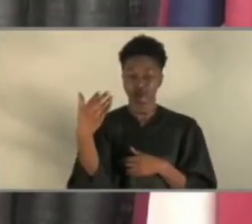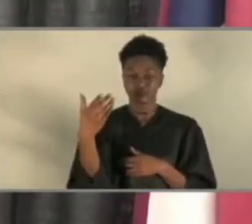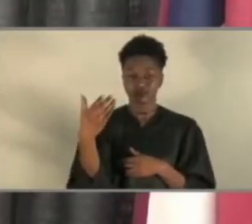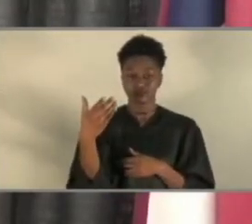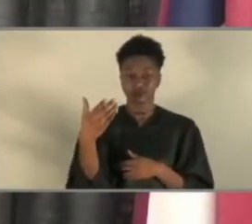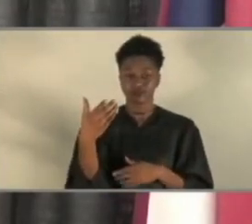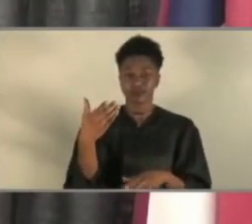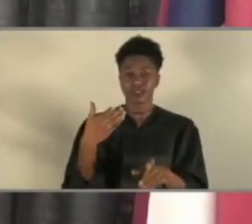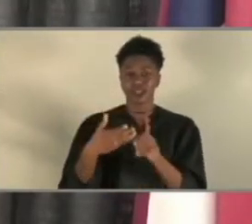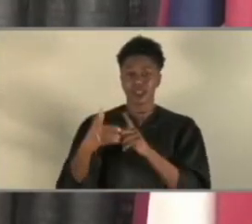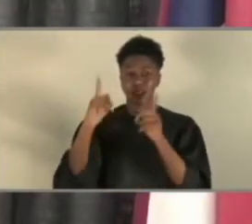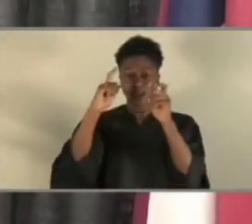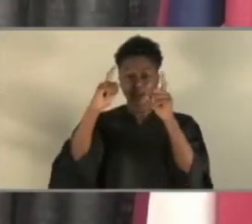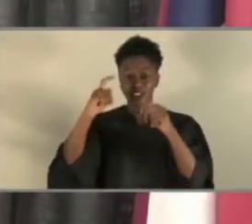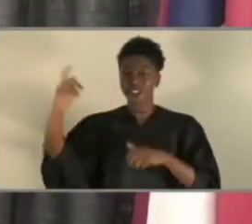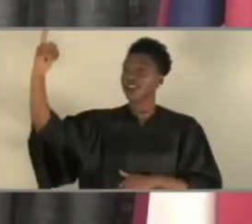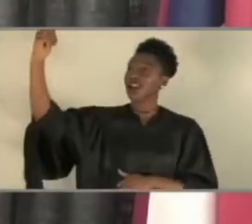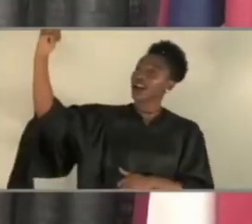and take a selfie.